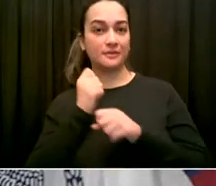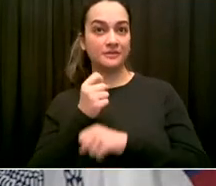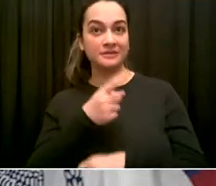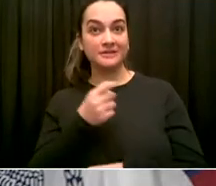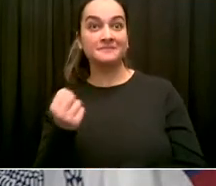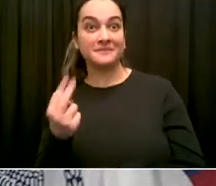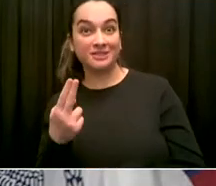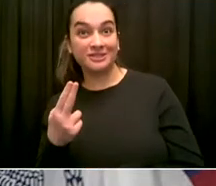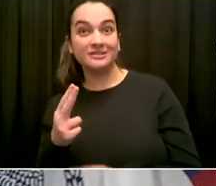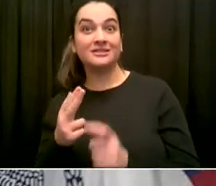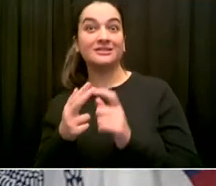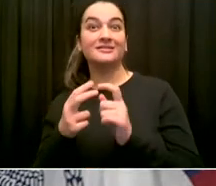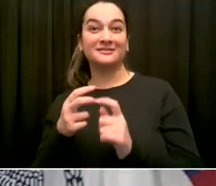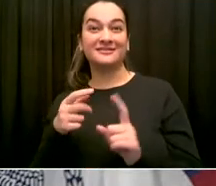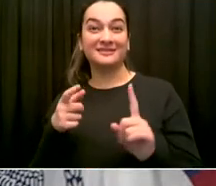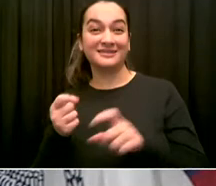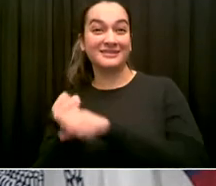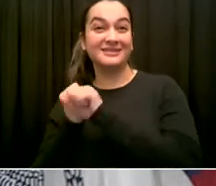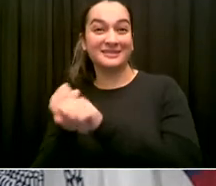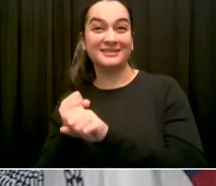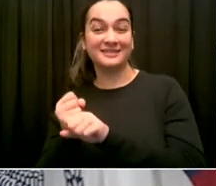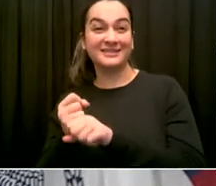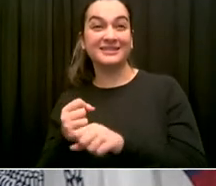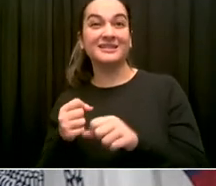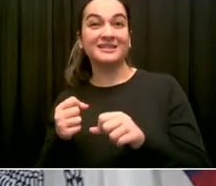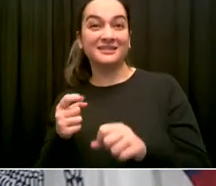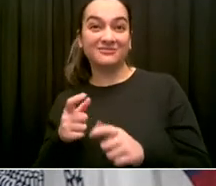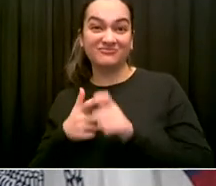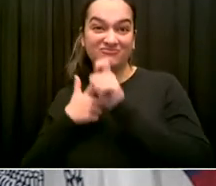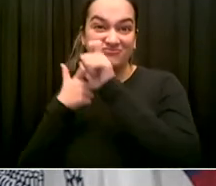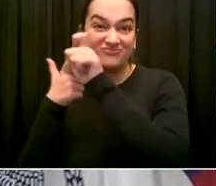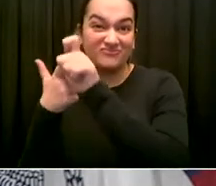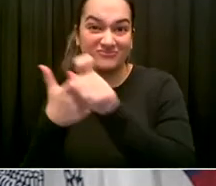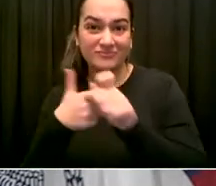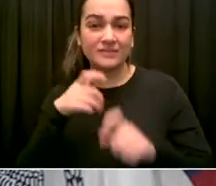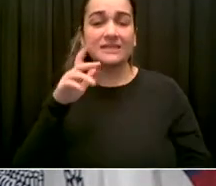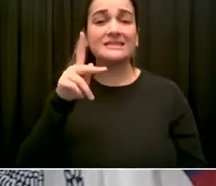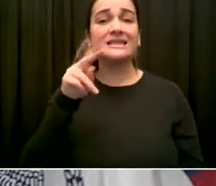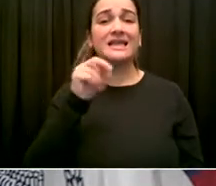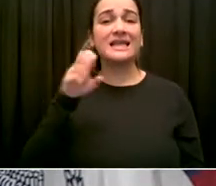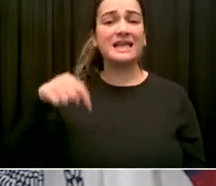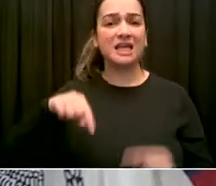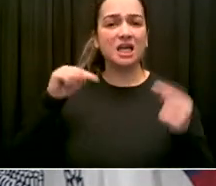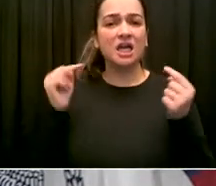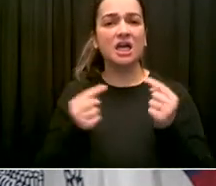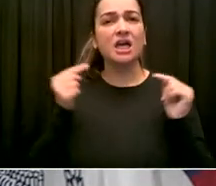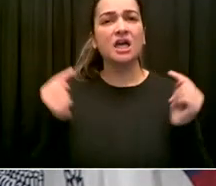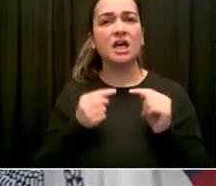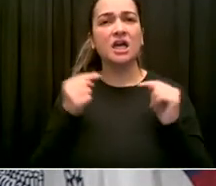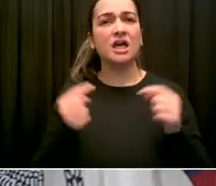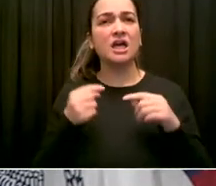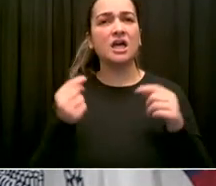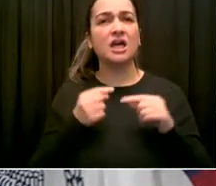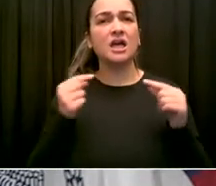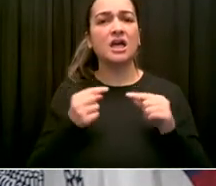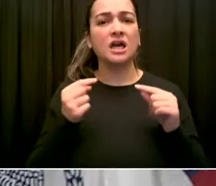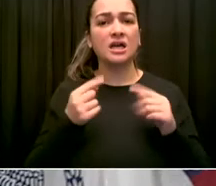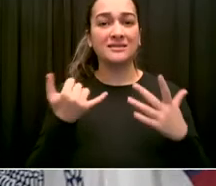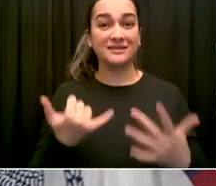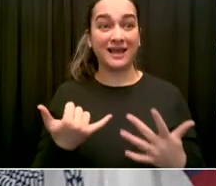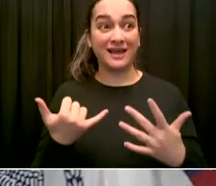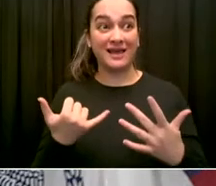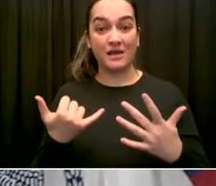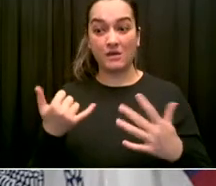never been the same since. It's just we are losing too many pitchers to injury the way conditioning and all